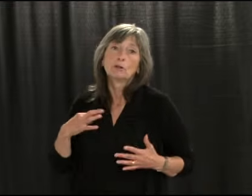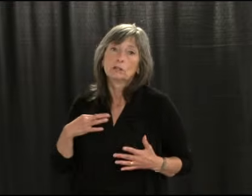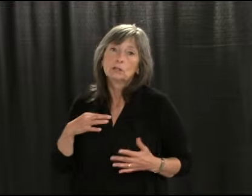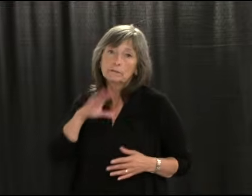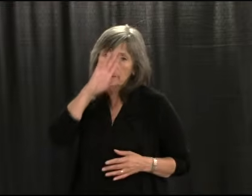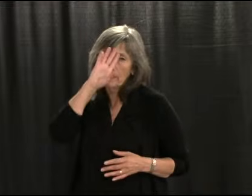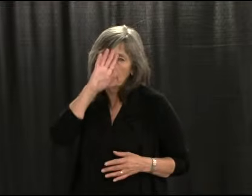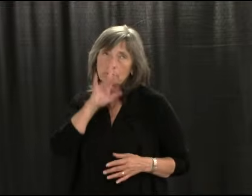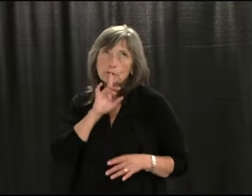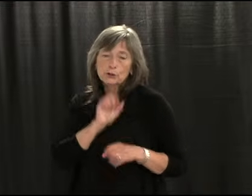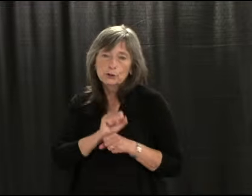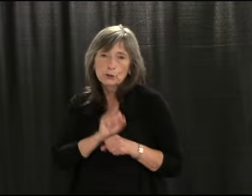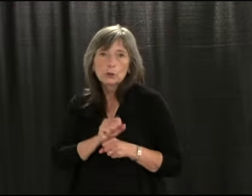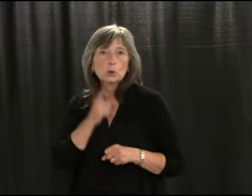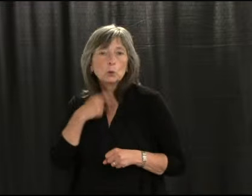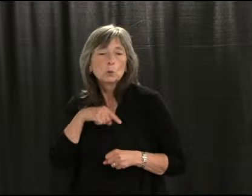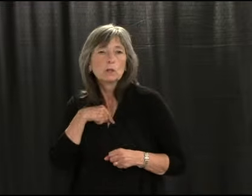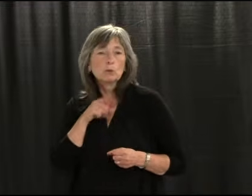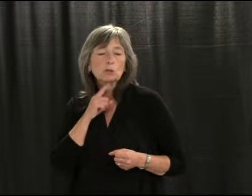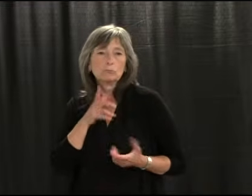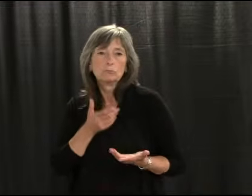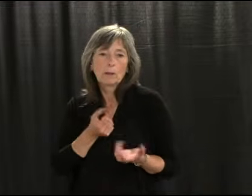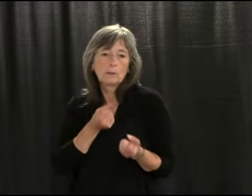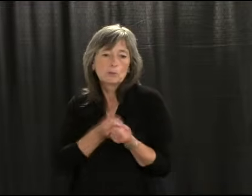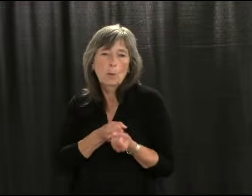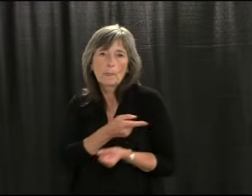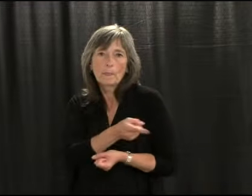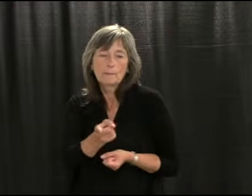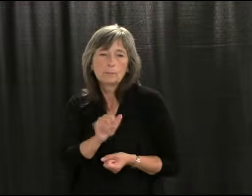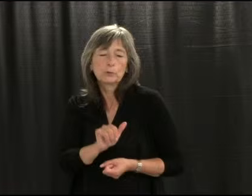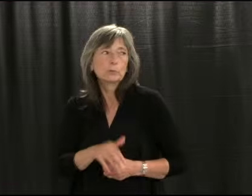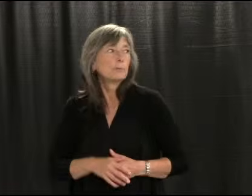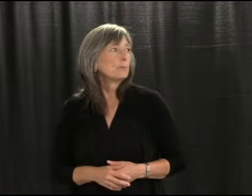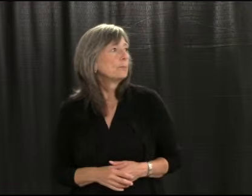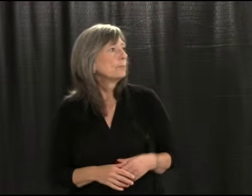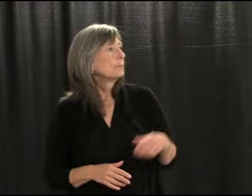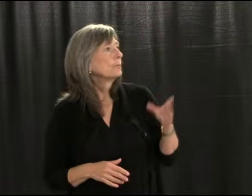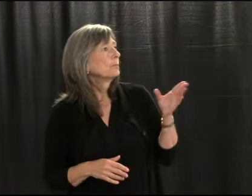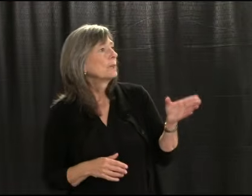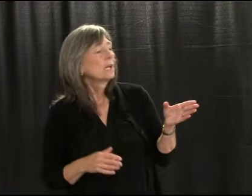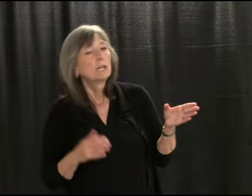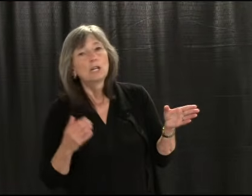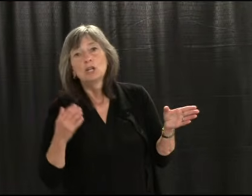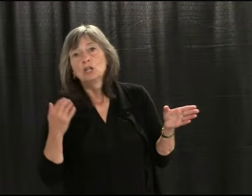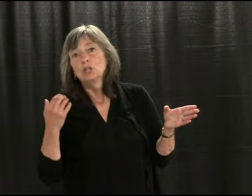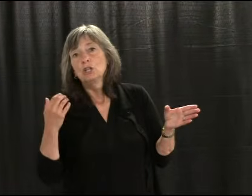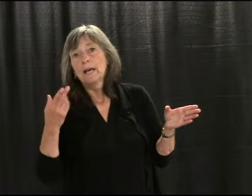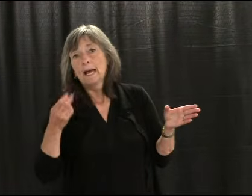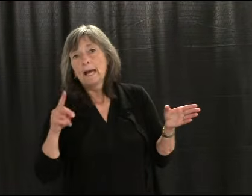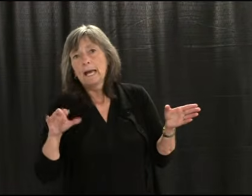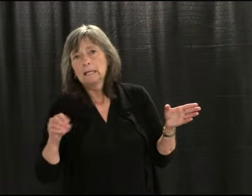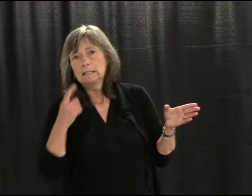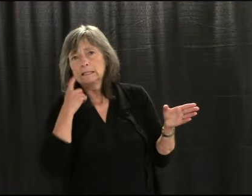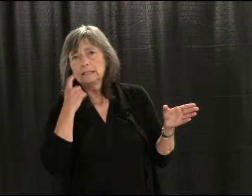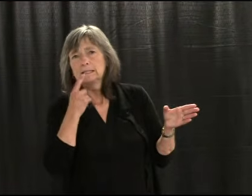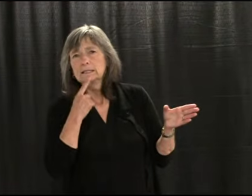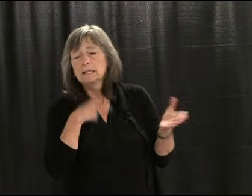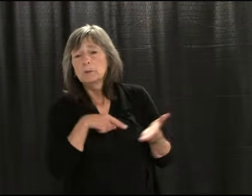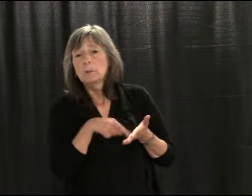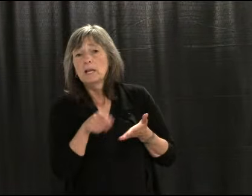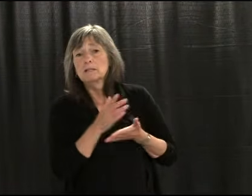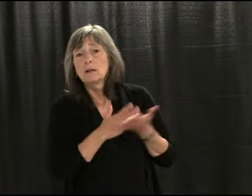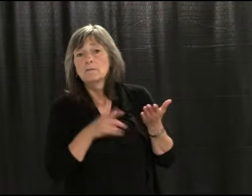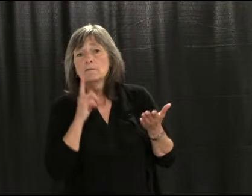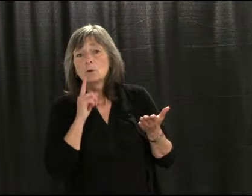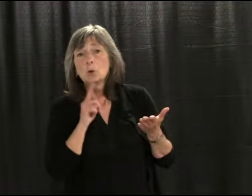and the volunteers when this is all over is going to be a worthy exercise. So, Dr. Aggie mentioned earlier that there might be some compensation, or people may be eligible